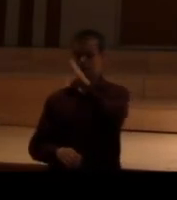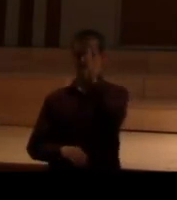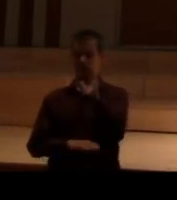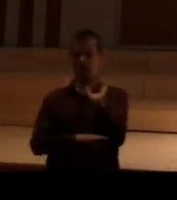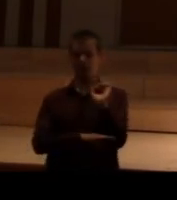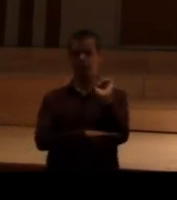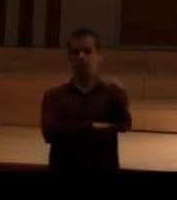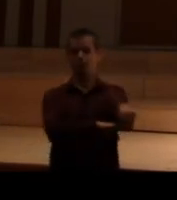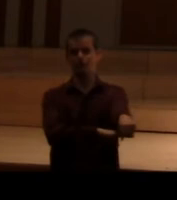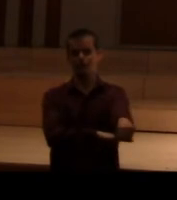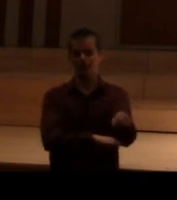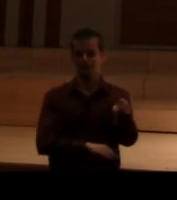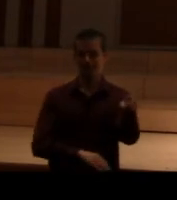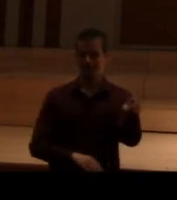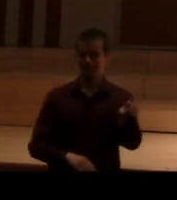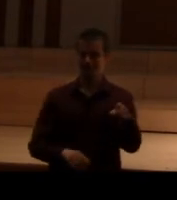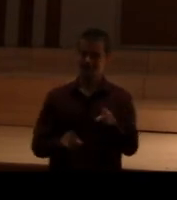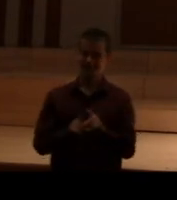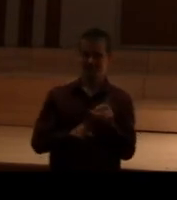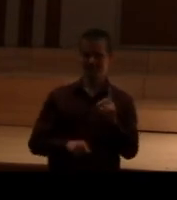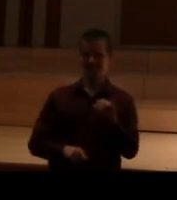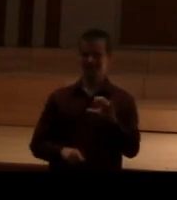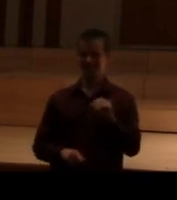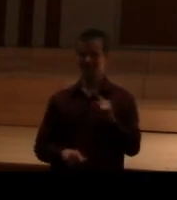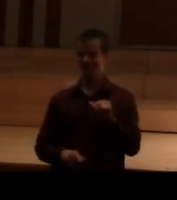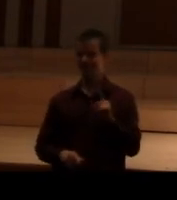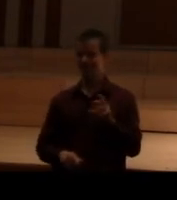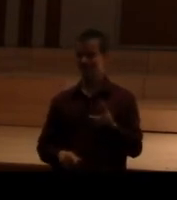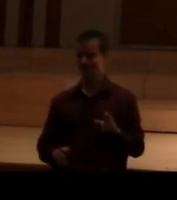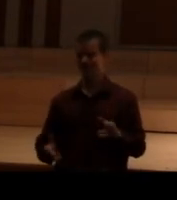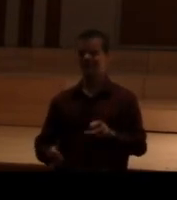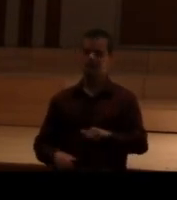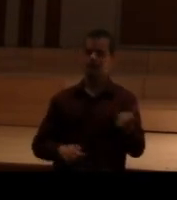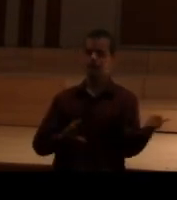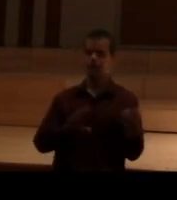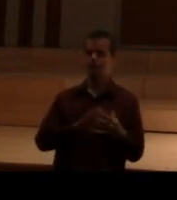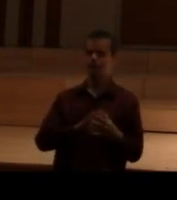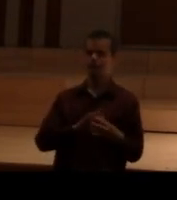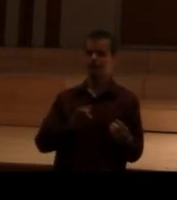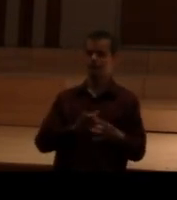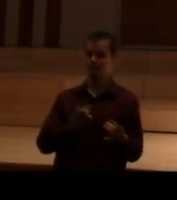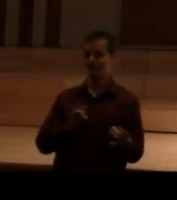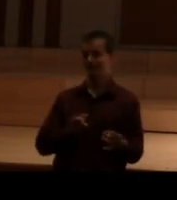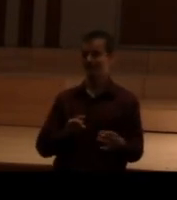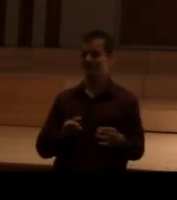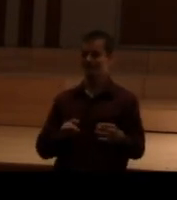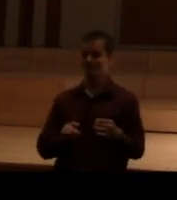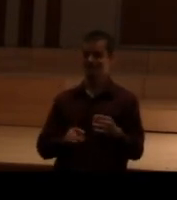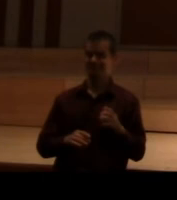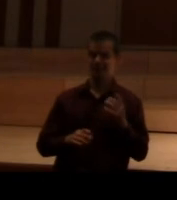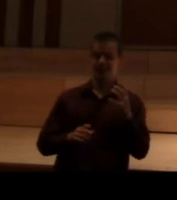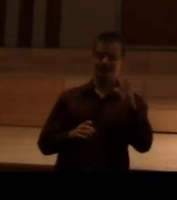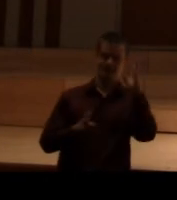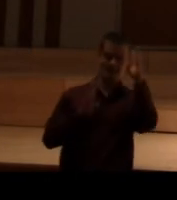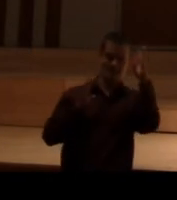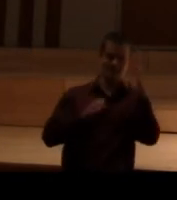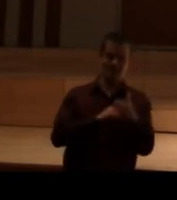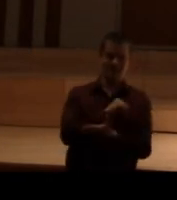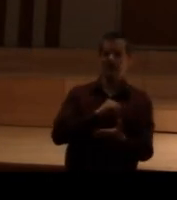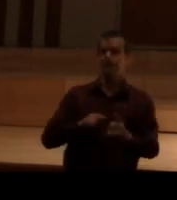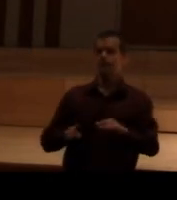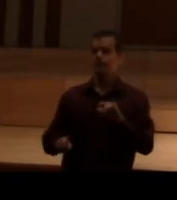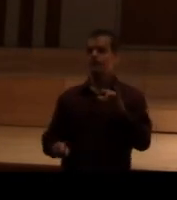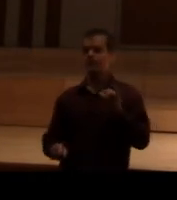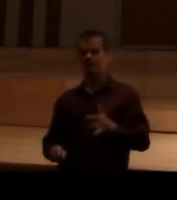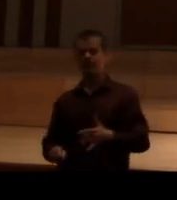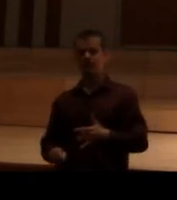she was the dictator of Tenoch, but that is an entirely another story as part of an imaginary country. But this equality, I think, made us